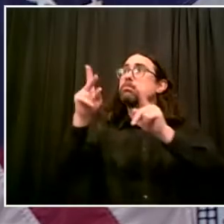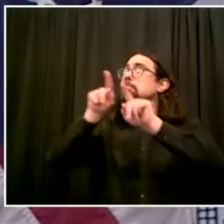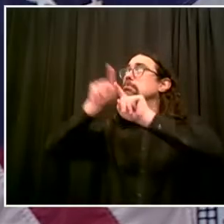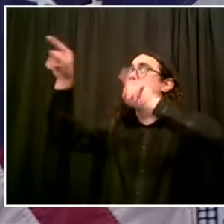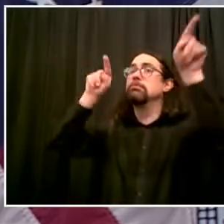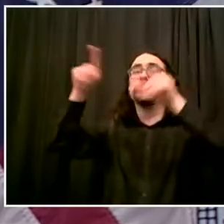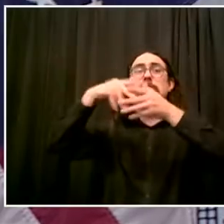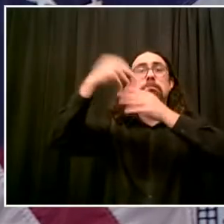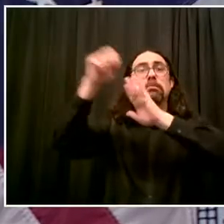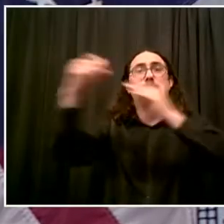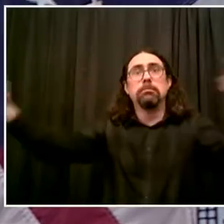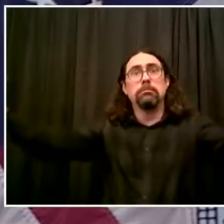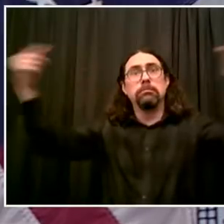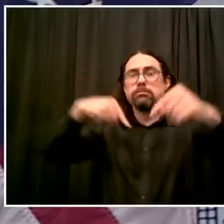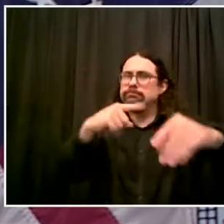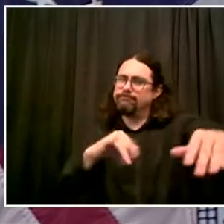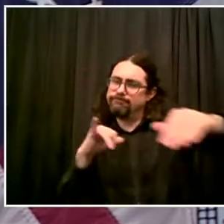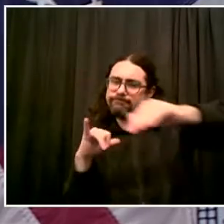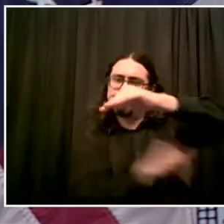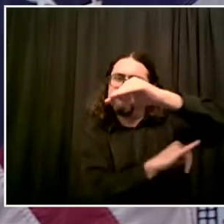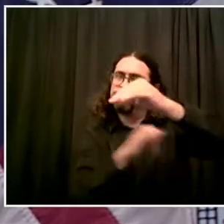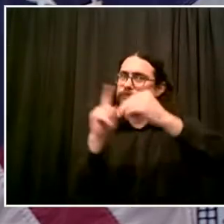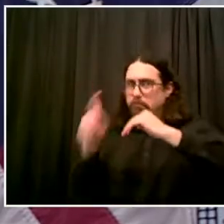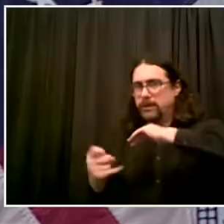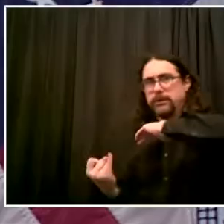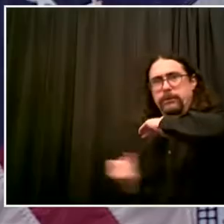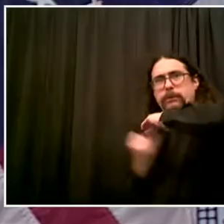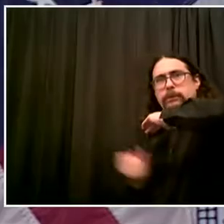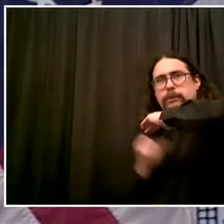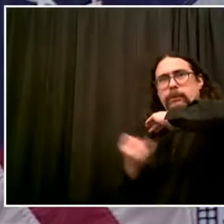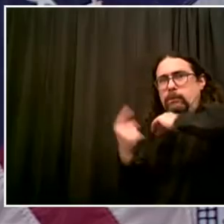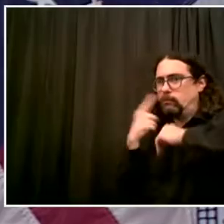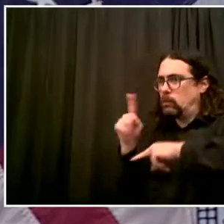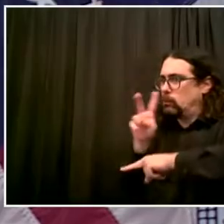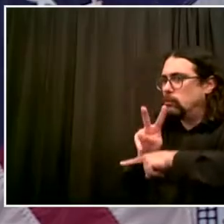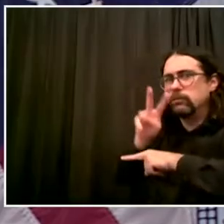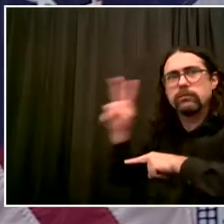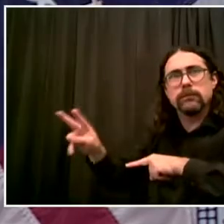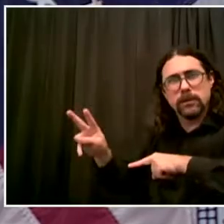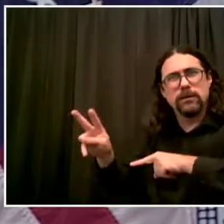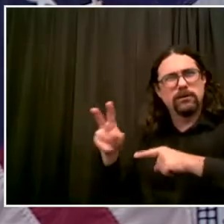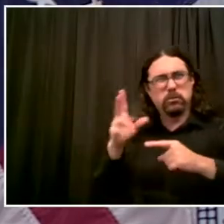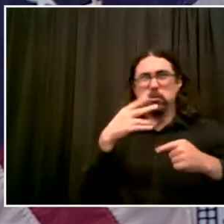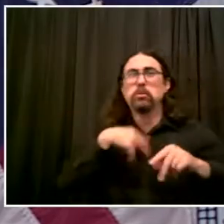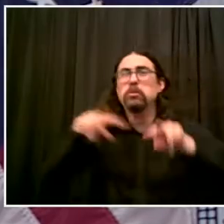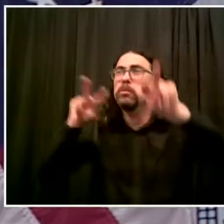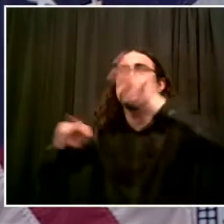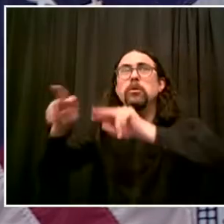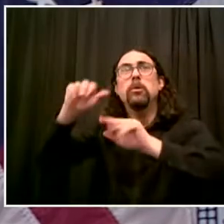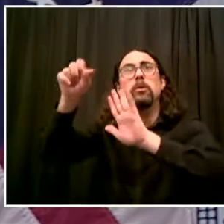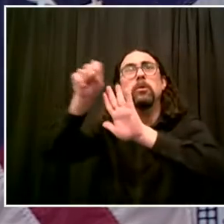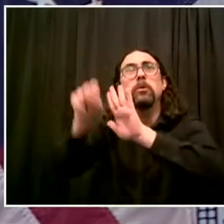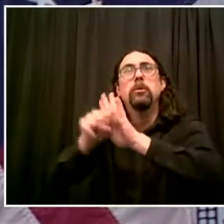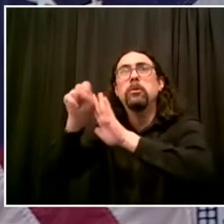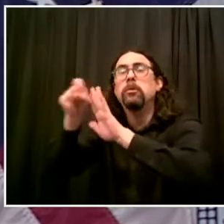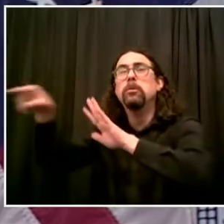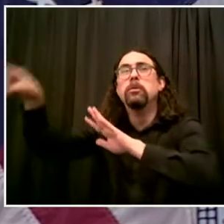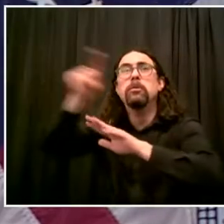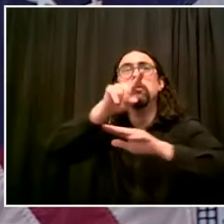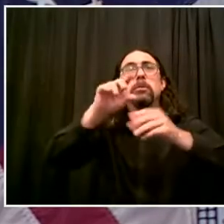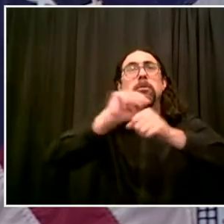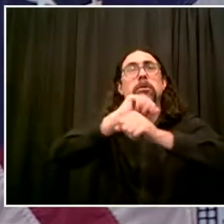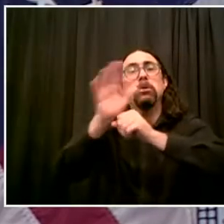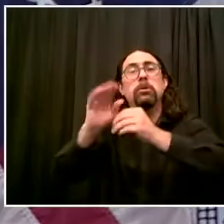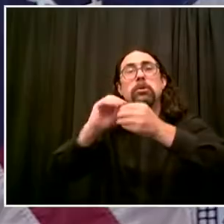all the conversations that we've had with the state, certainly from what the governor said publicly, but it's a real issue. Look, we never want to be negative